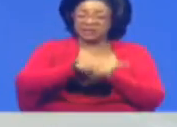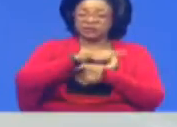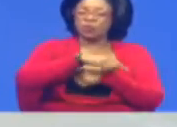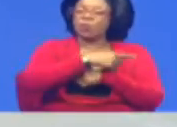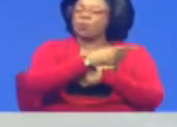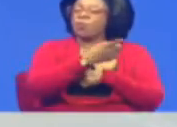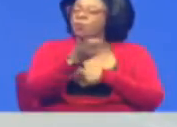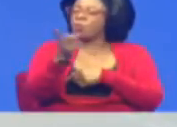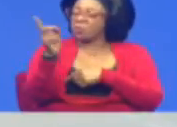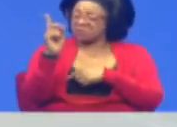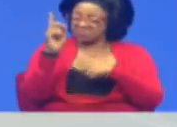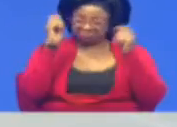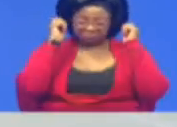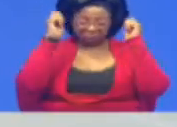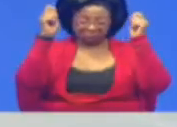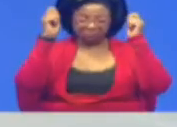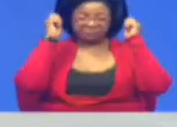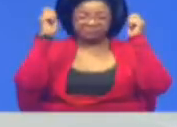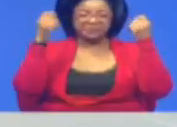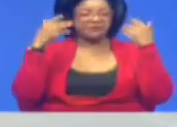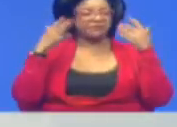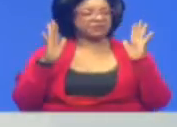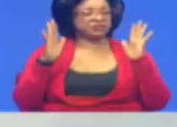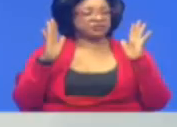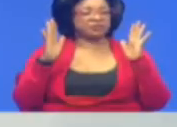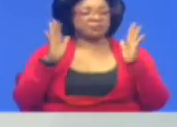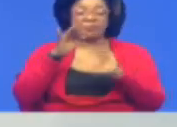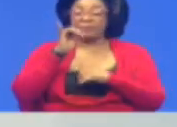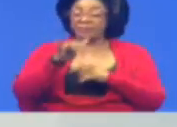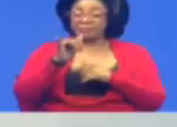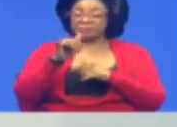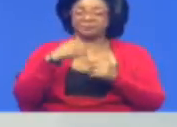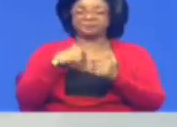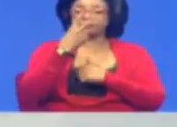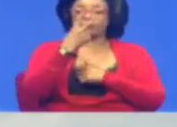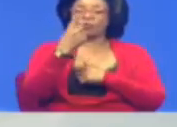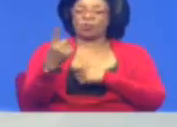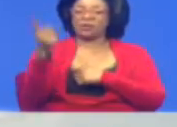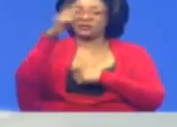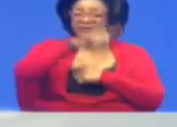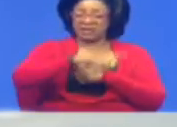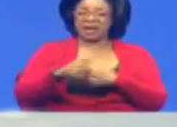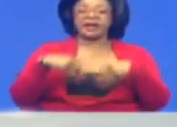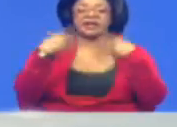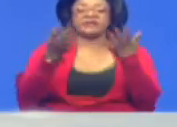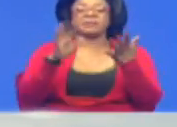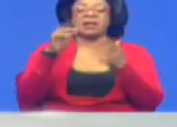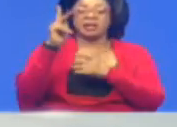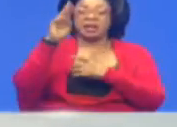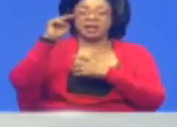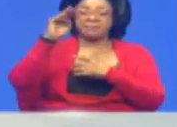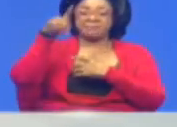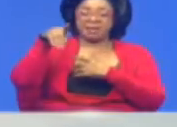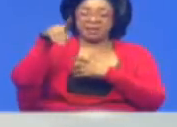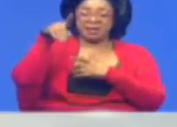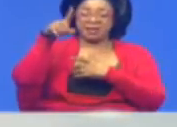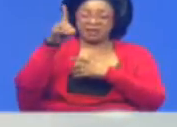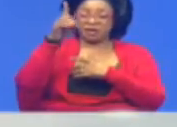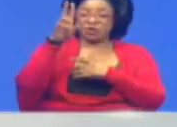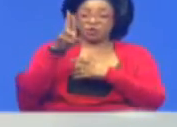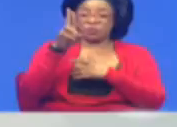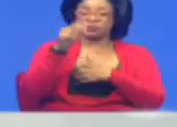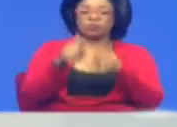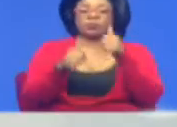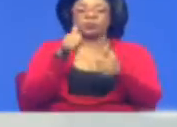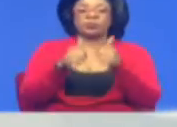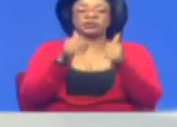an all-out strike. The warning comes in addition to a 21-day strike notice issued by KMPDU, which is set to elapse in the